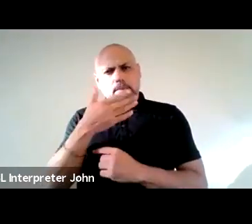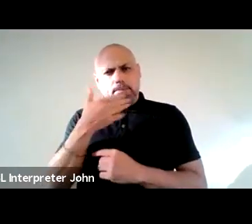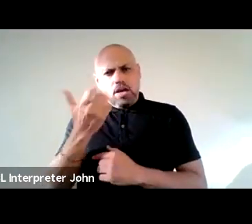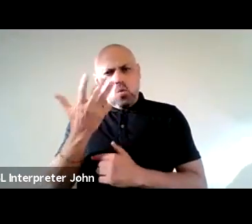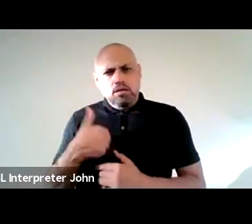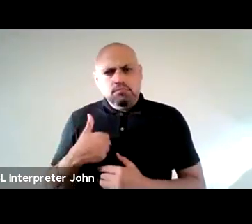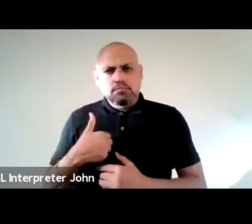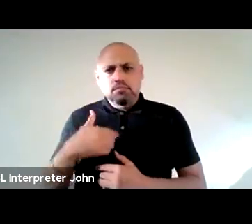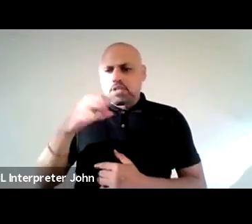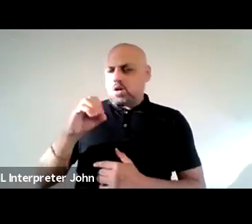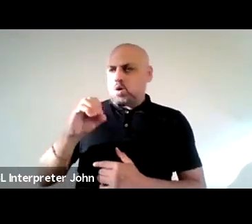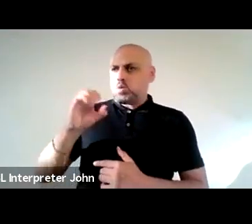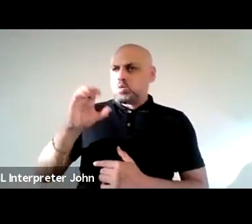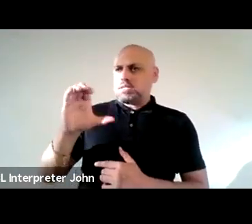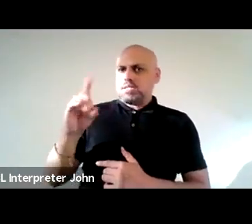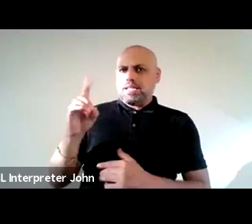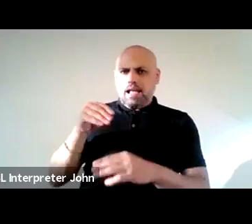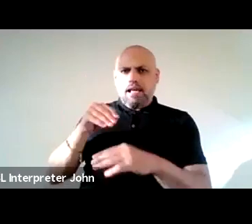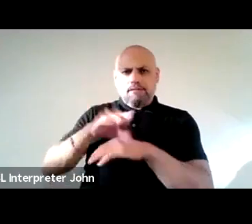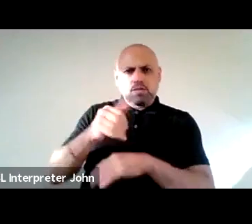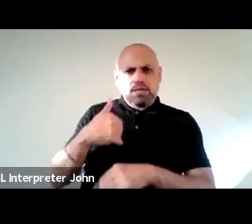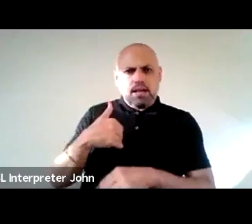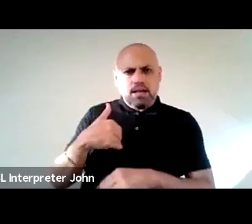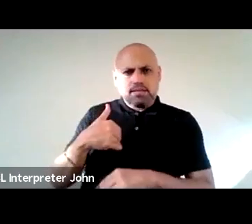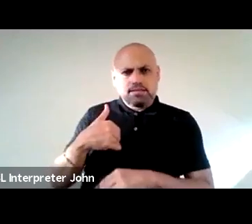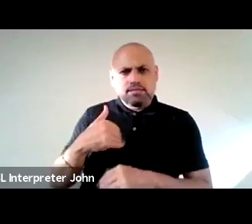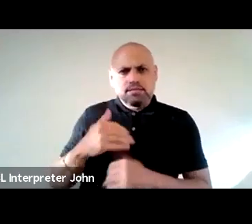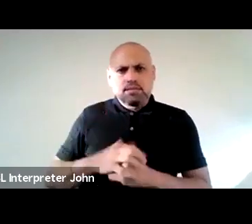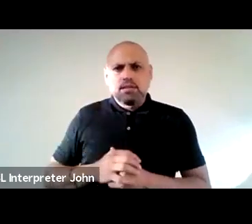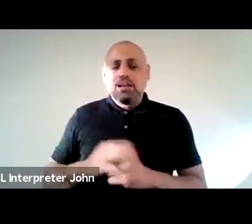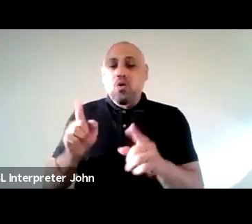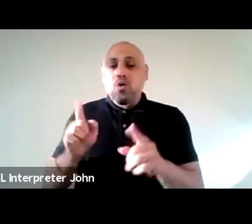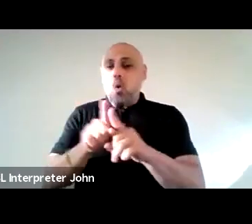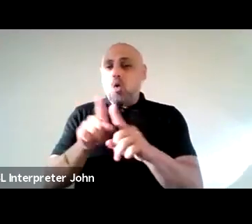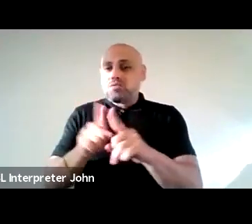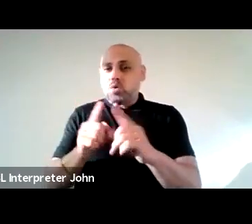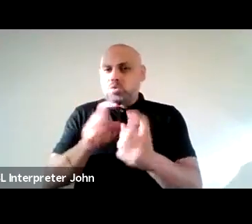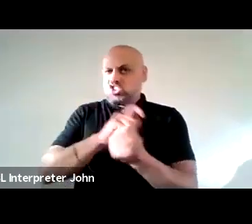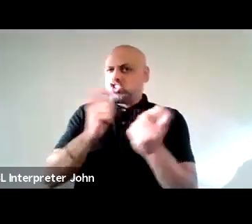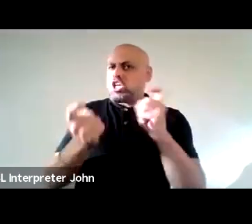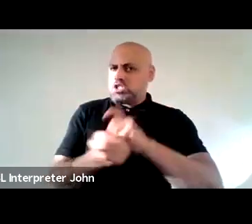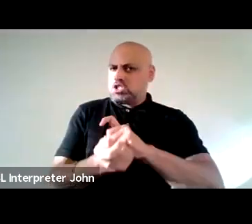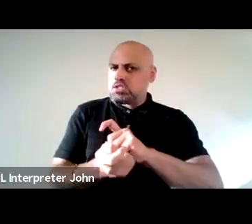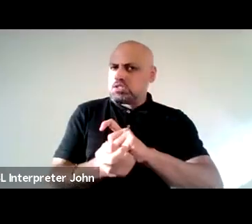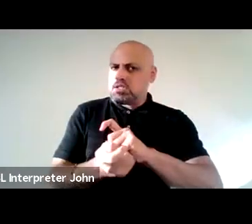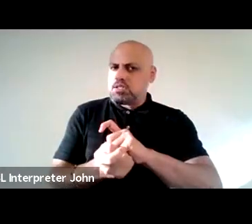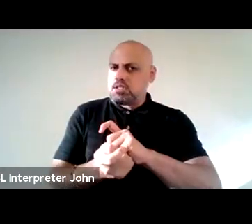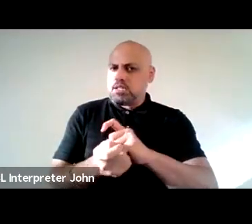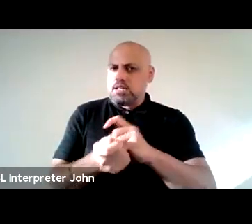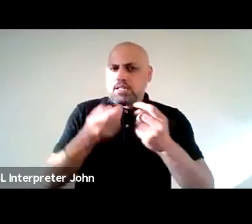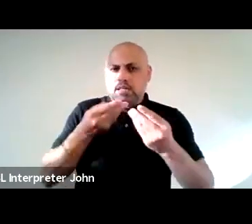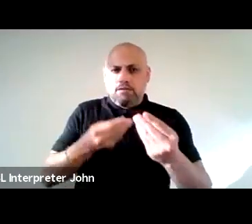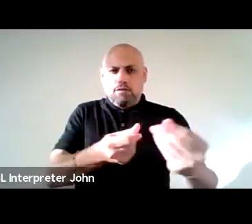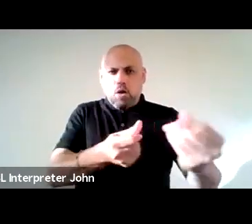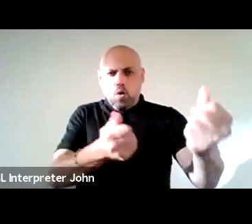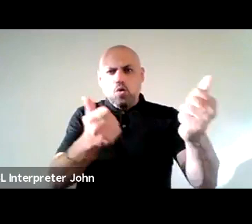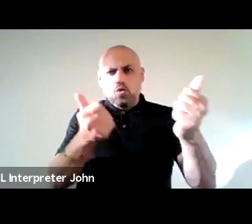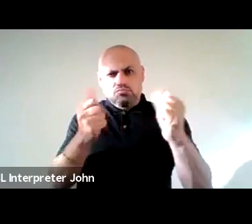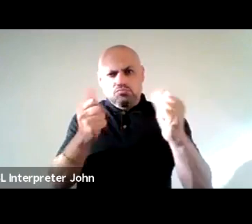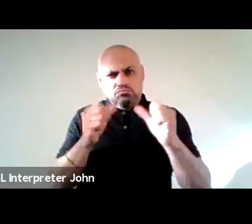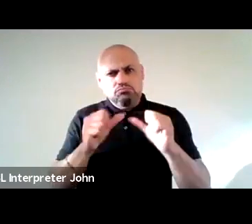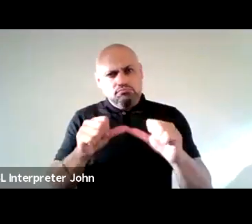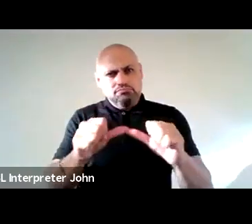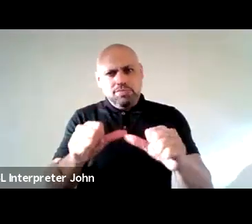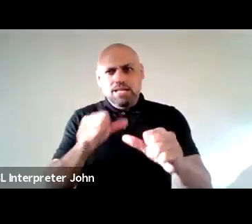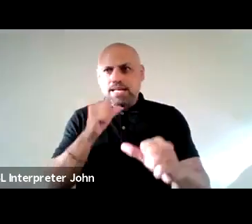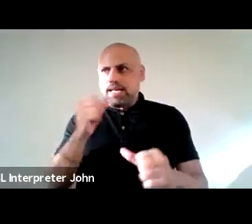OCD ebbs and flows. It had ebbed. It also morphs. The flow was on its way and I didn't see